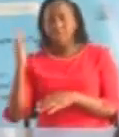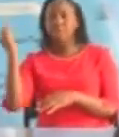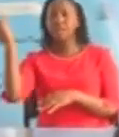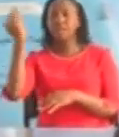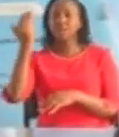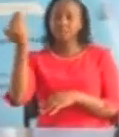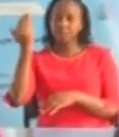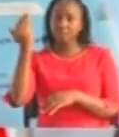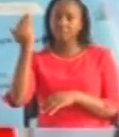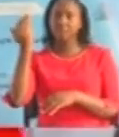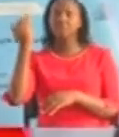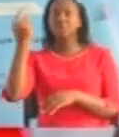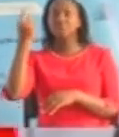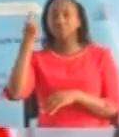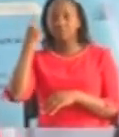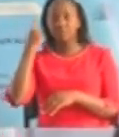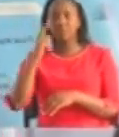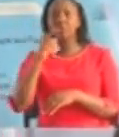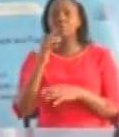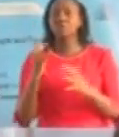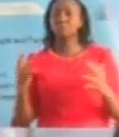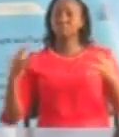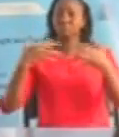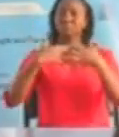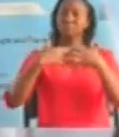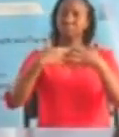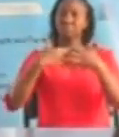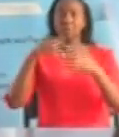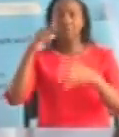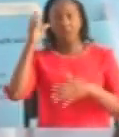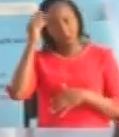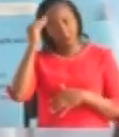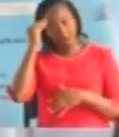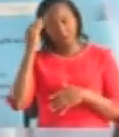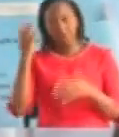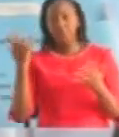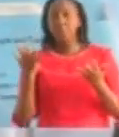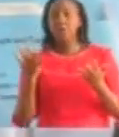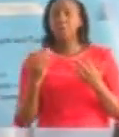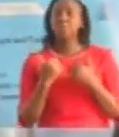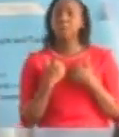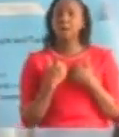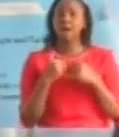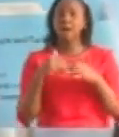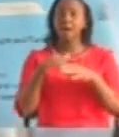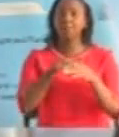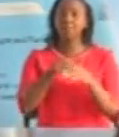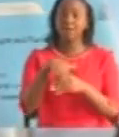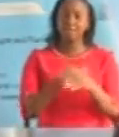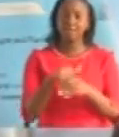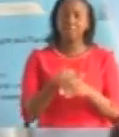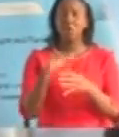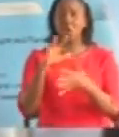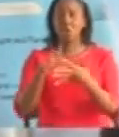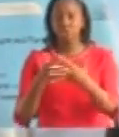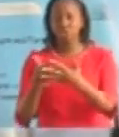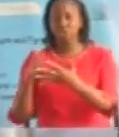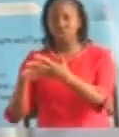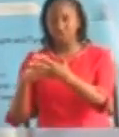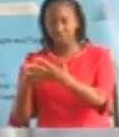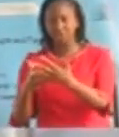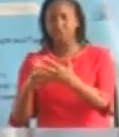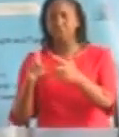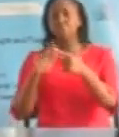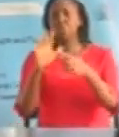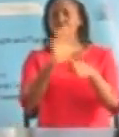learning. Asynchronous learning will expand access to education and accord flexible schedule to busy